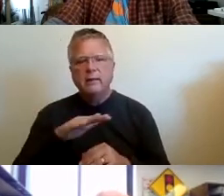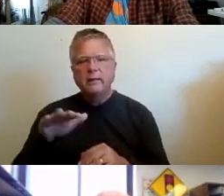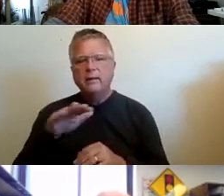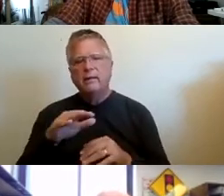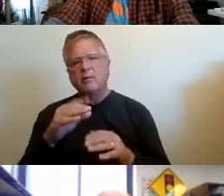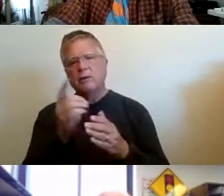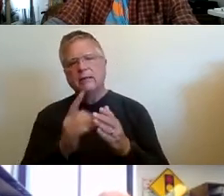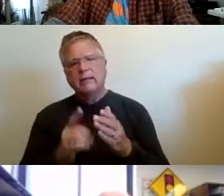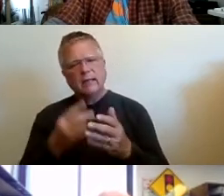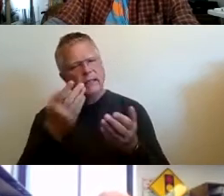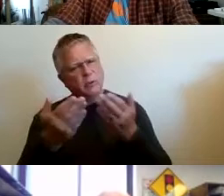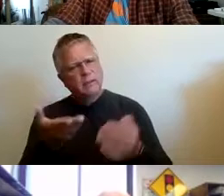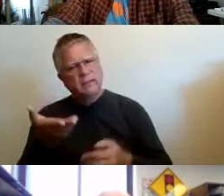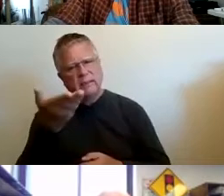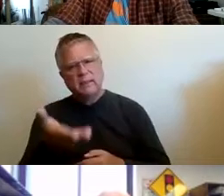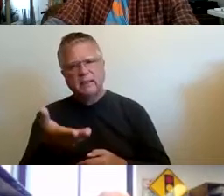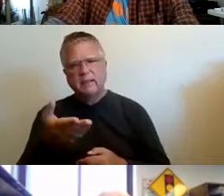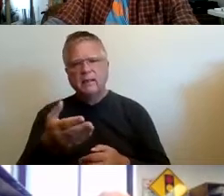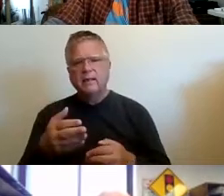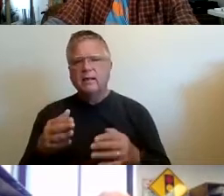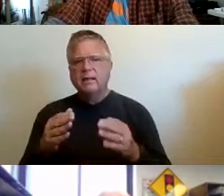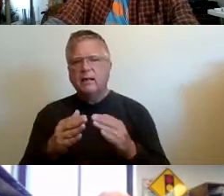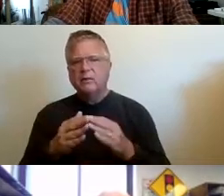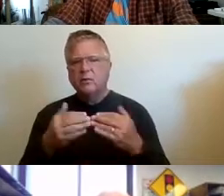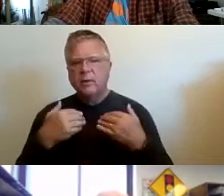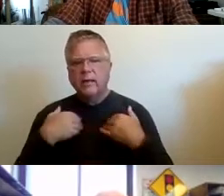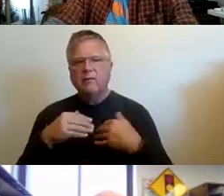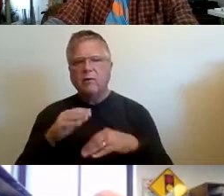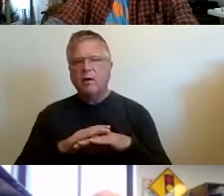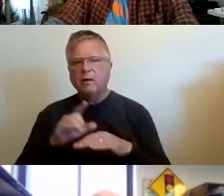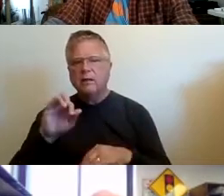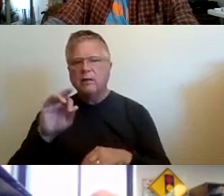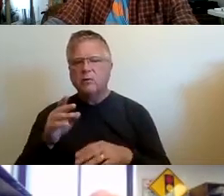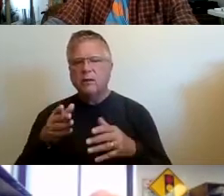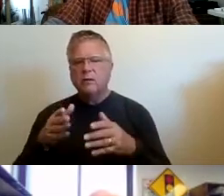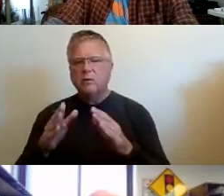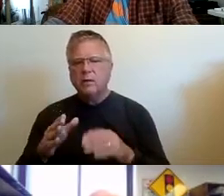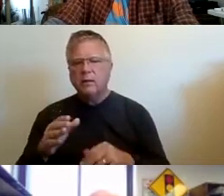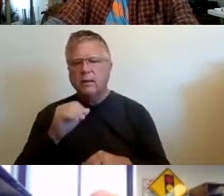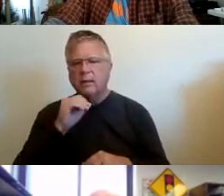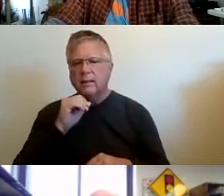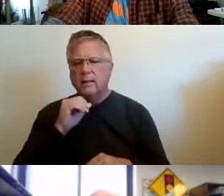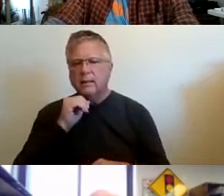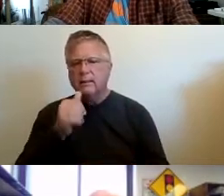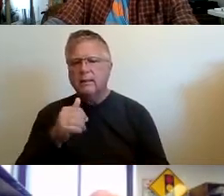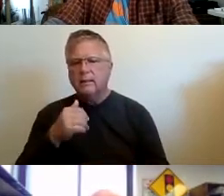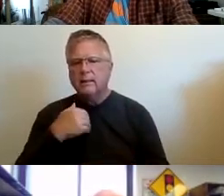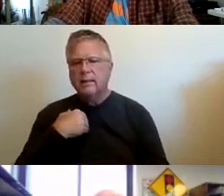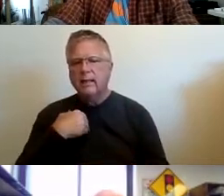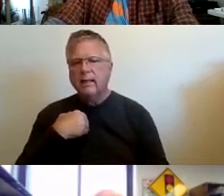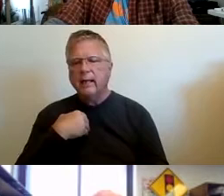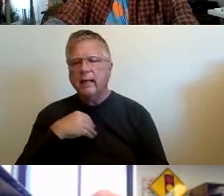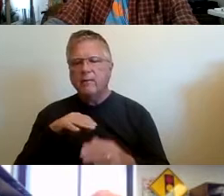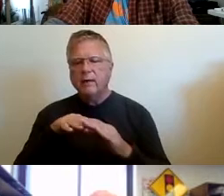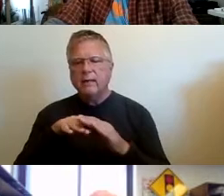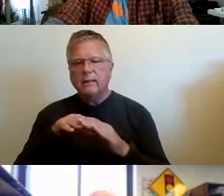design. As you can see, that 20% of the household that we have on this track group doesn't actually have any kind of vehicle access.